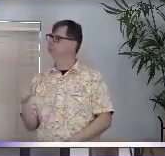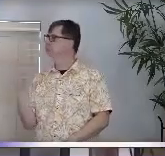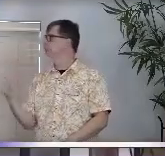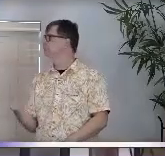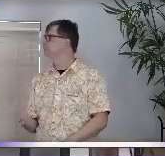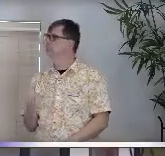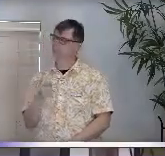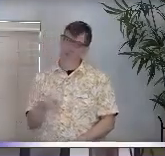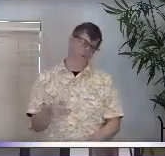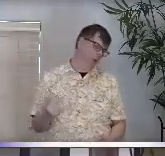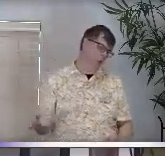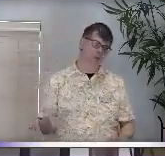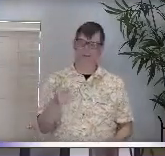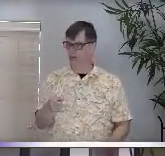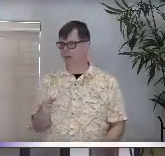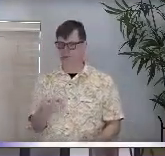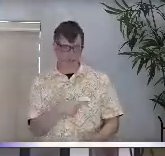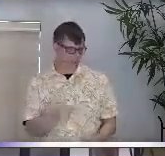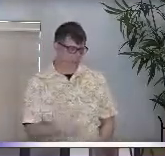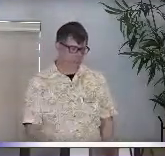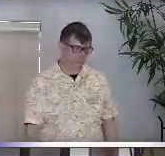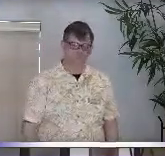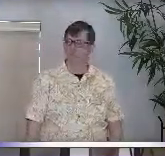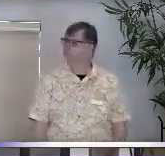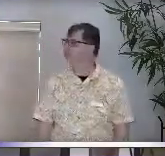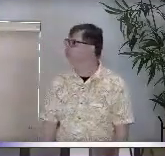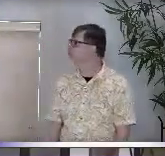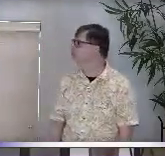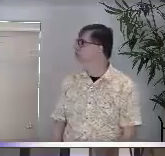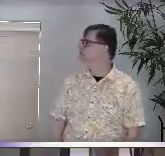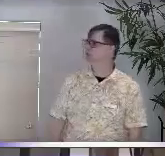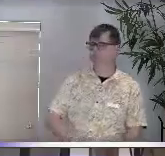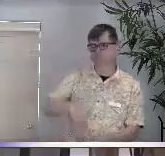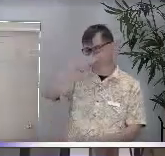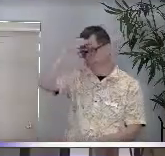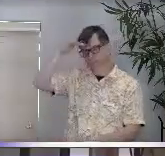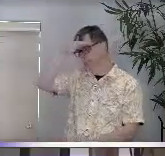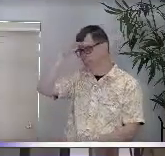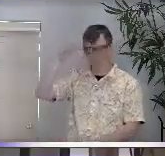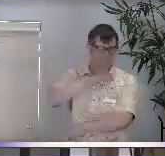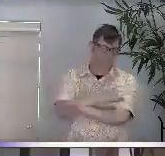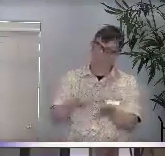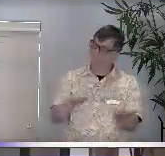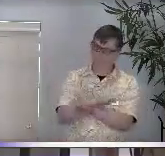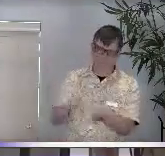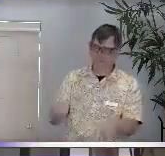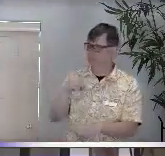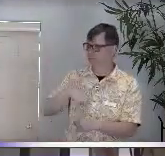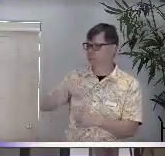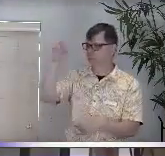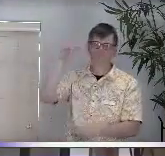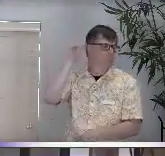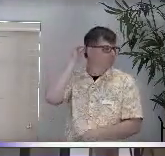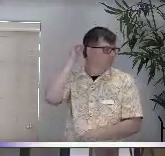them, but where are they? And he's like, I don't know. That was a week ago. And I'm like, I can't find my glasses. I'm looking, you know. You can never find anything when your hair is on